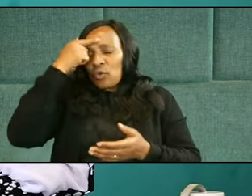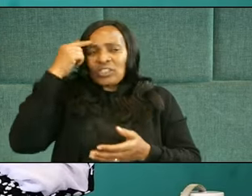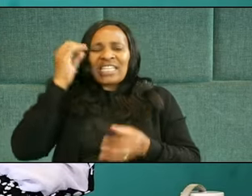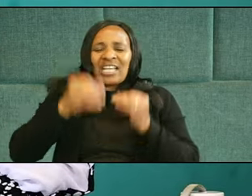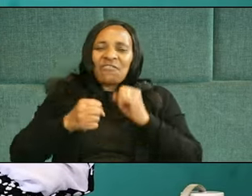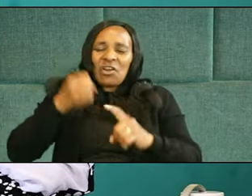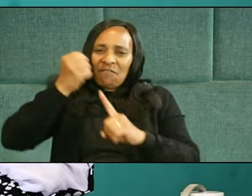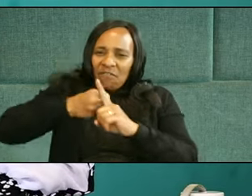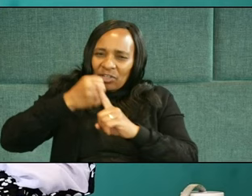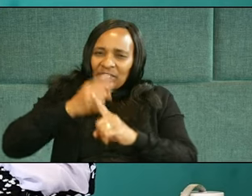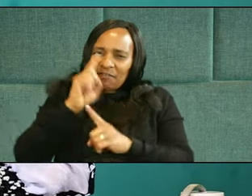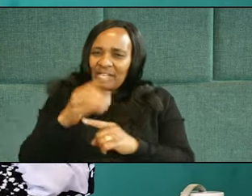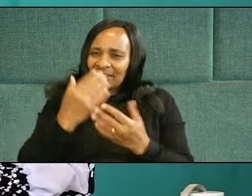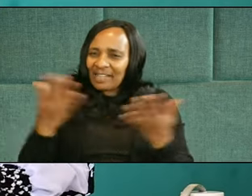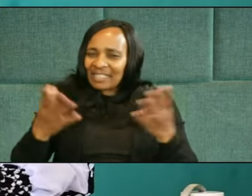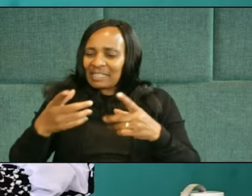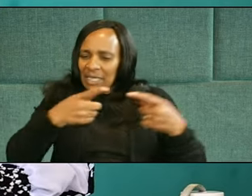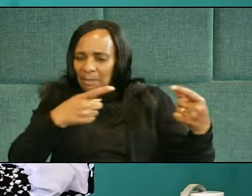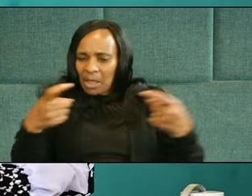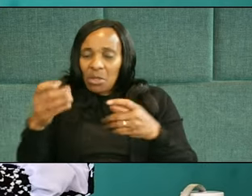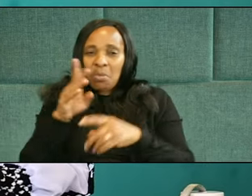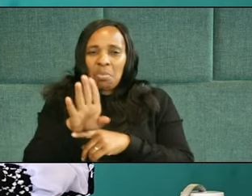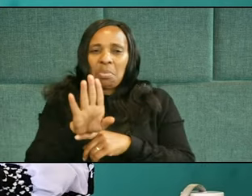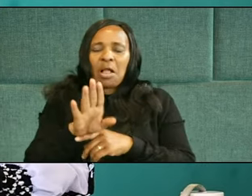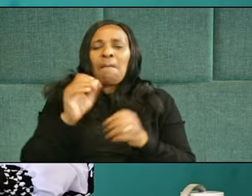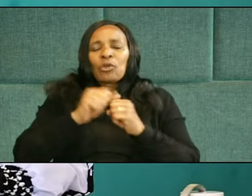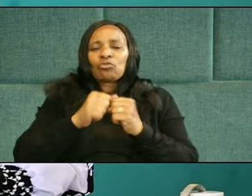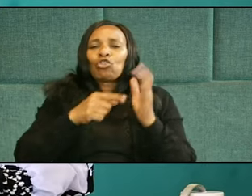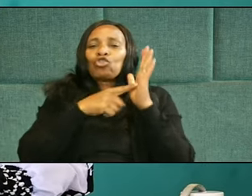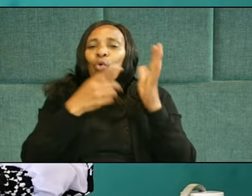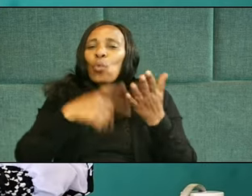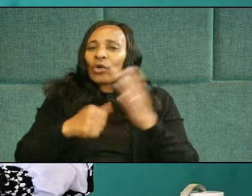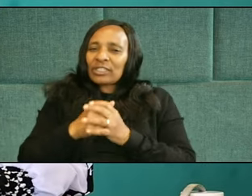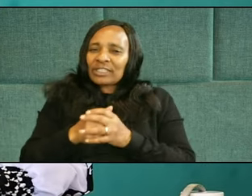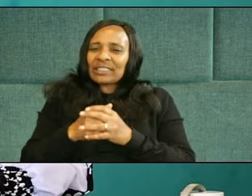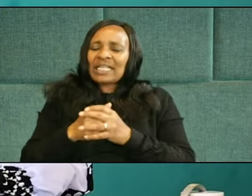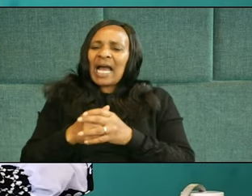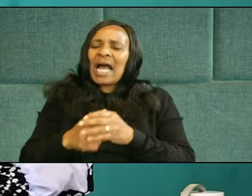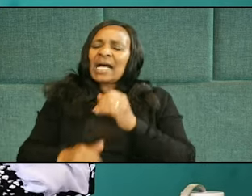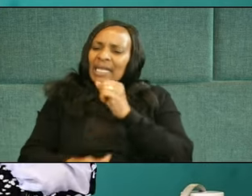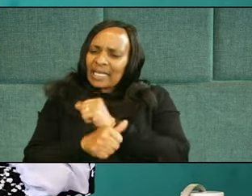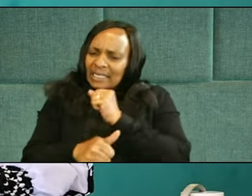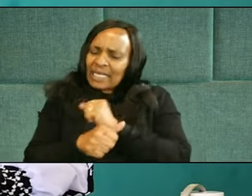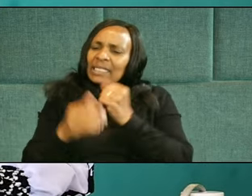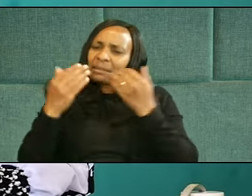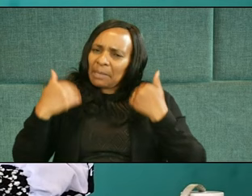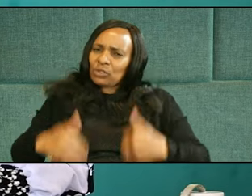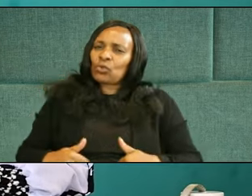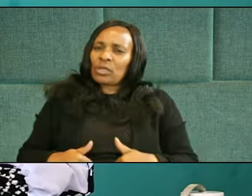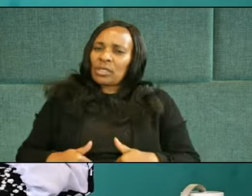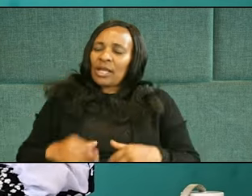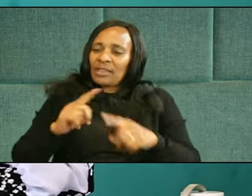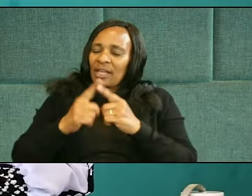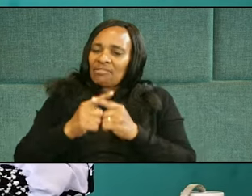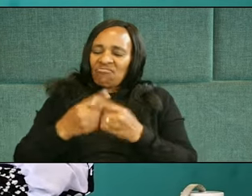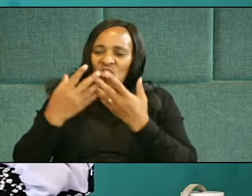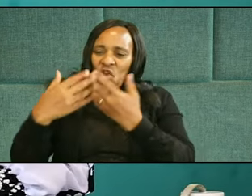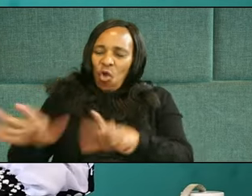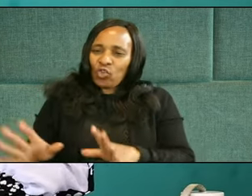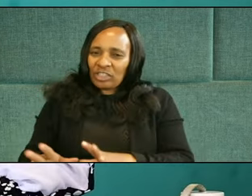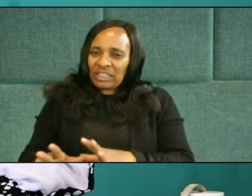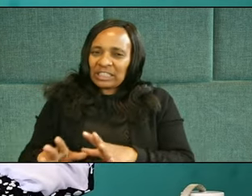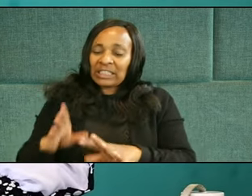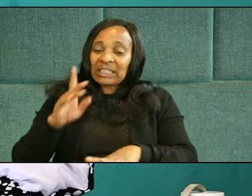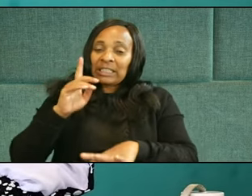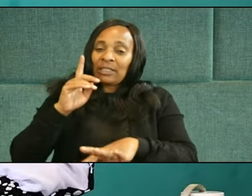with the Philistines in that battle, he'd be labeled as a traitor to the Israelites, and he'd lose his chances of becoming king.